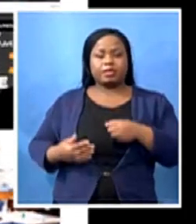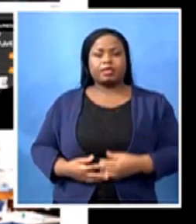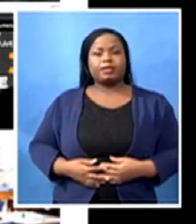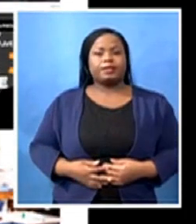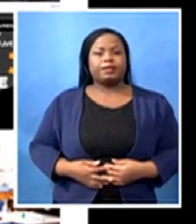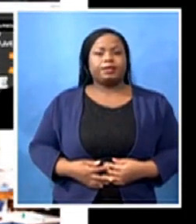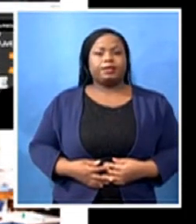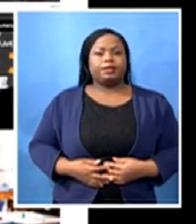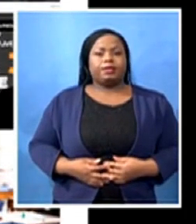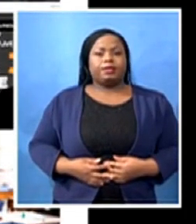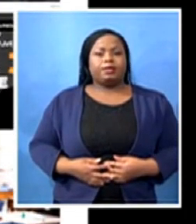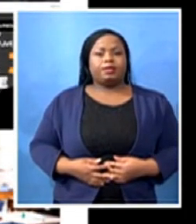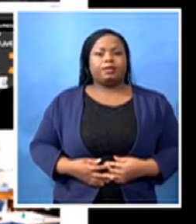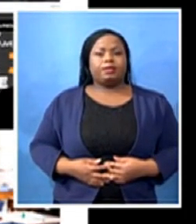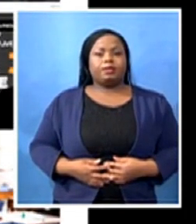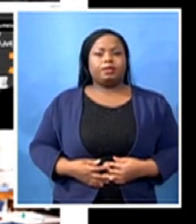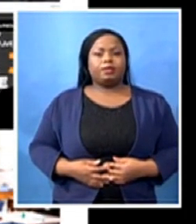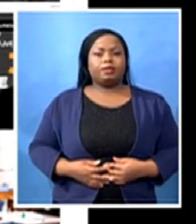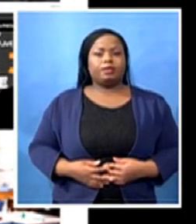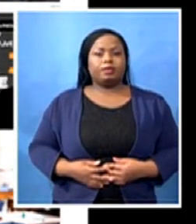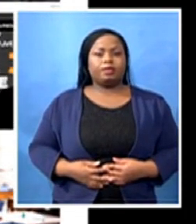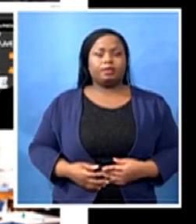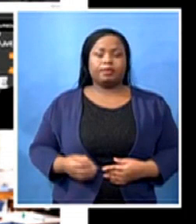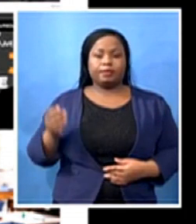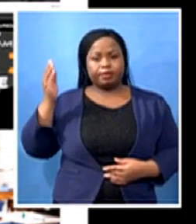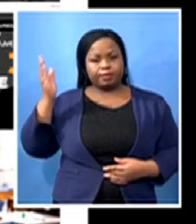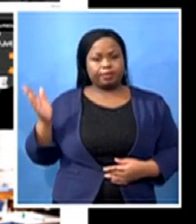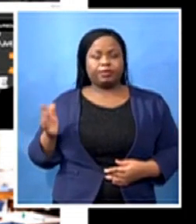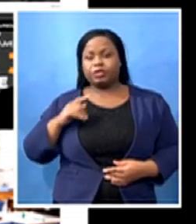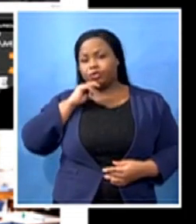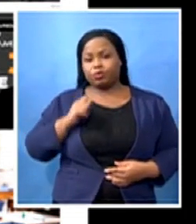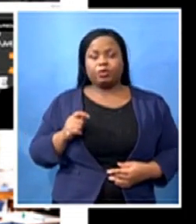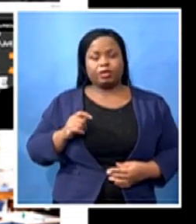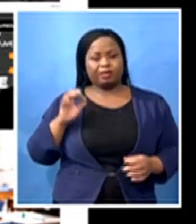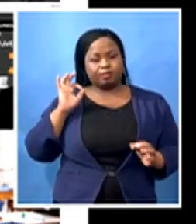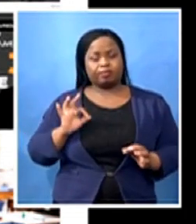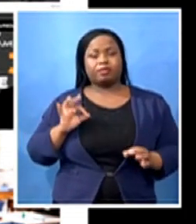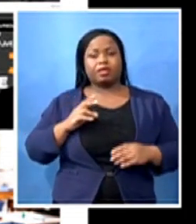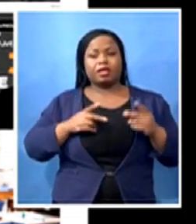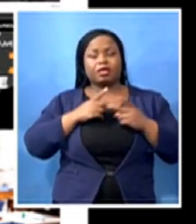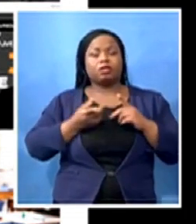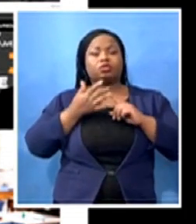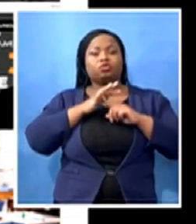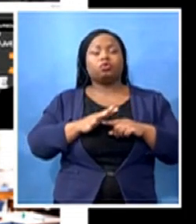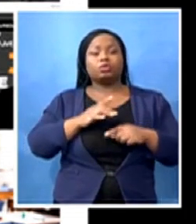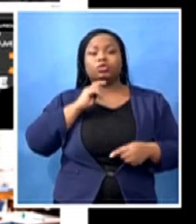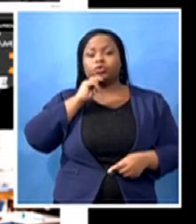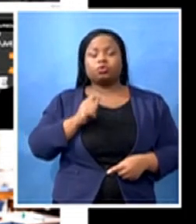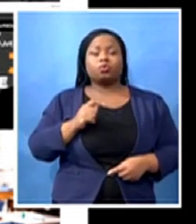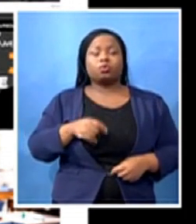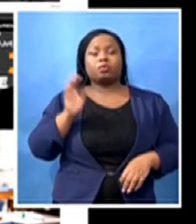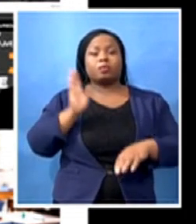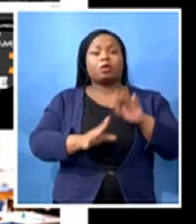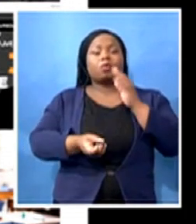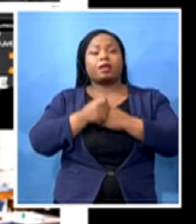This is the teaser part. I just wanted to show what are some of the potential consequences of psychological distress